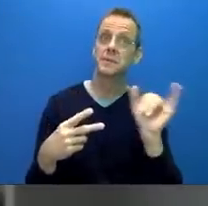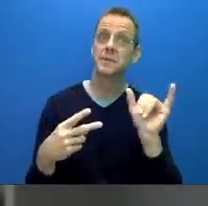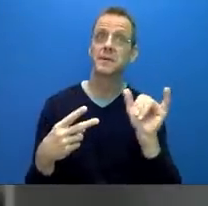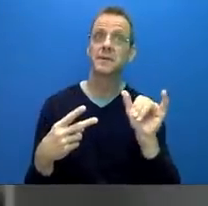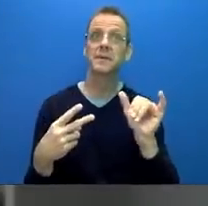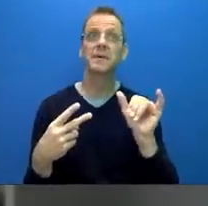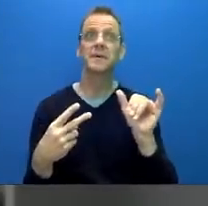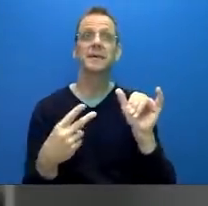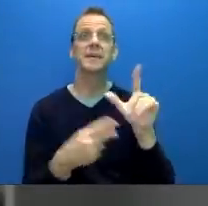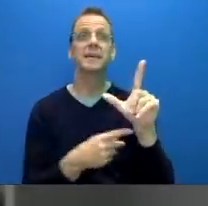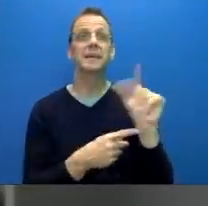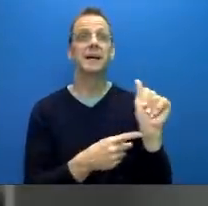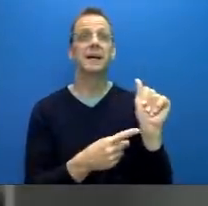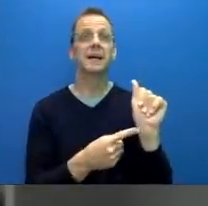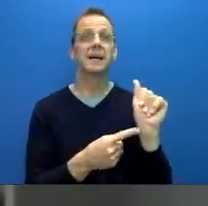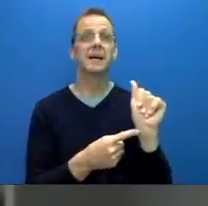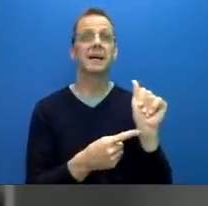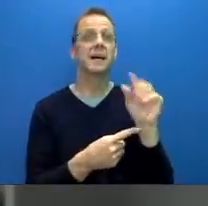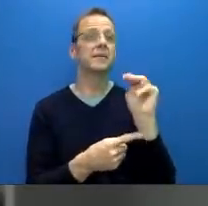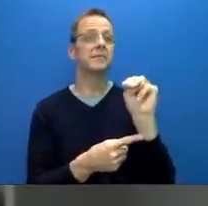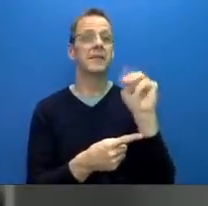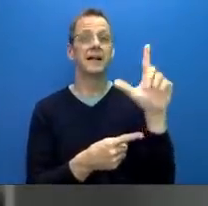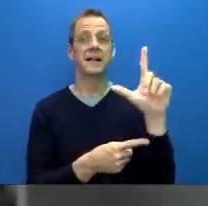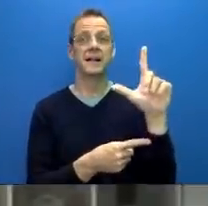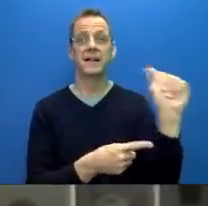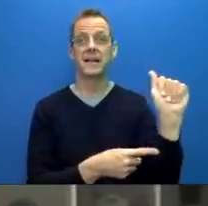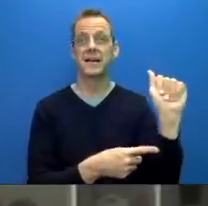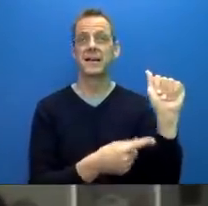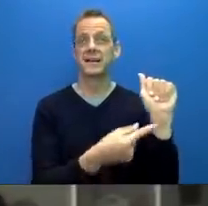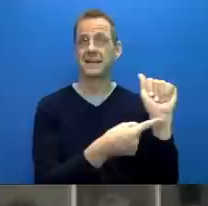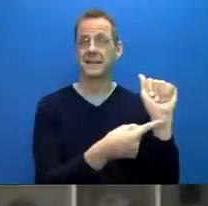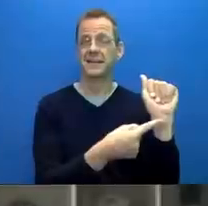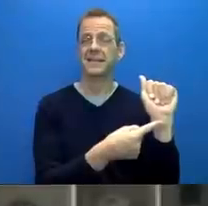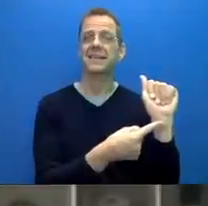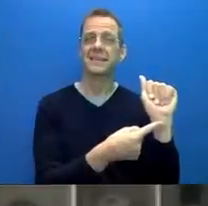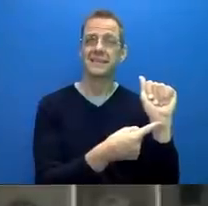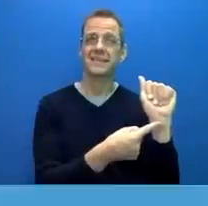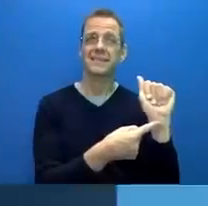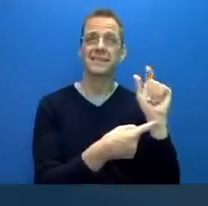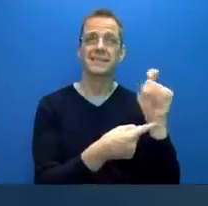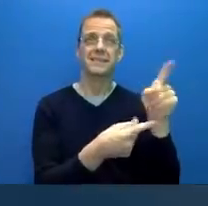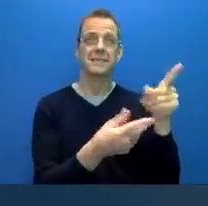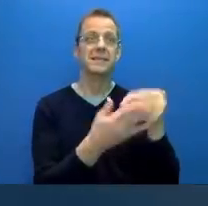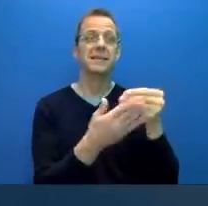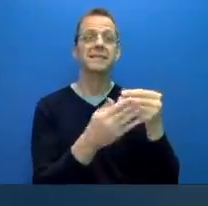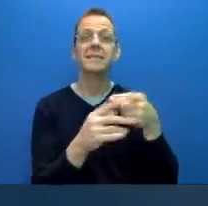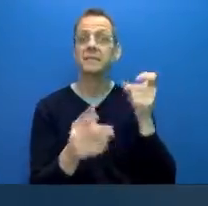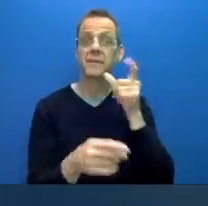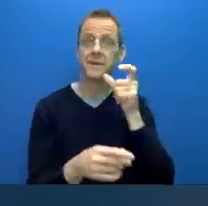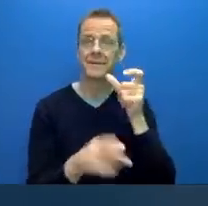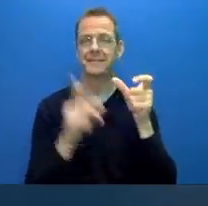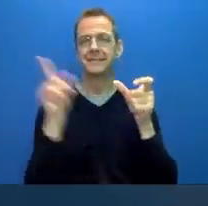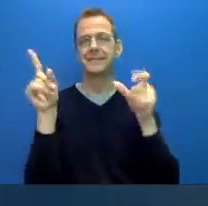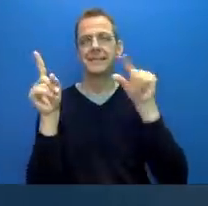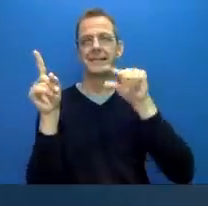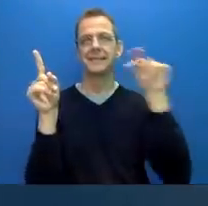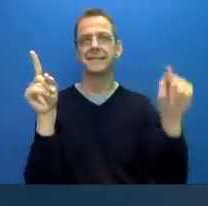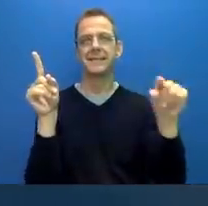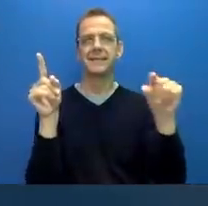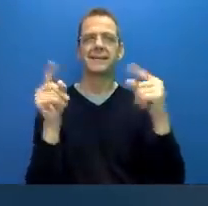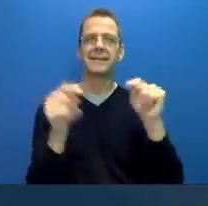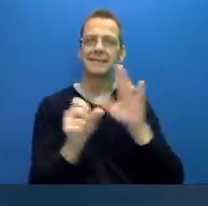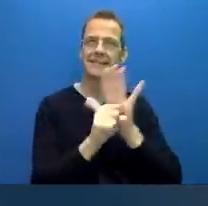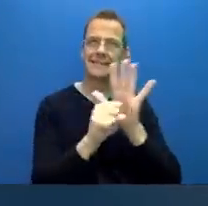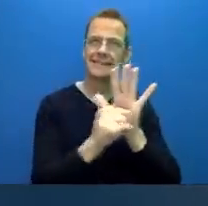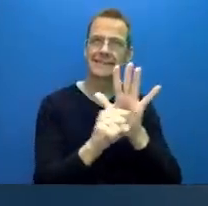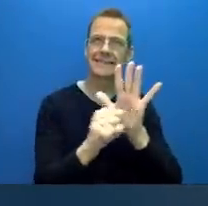because the funding and resources does have to come from the government too. Thank you very much. I would like to bring Dr. Carolyn Bezenko into